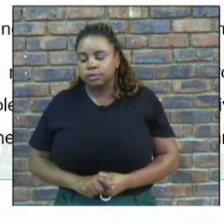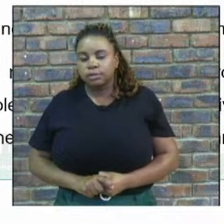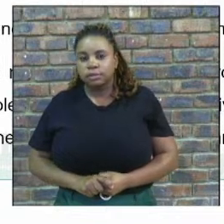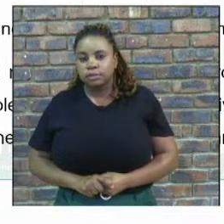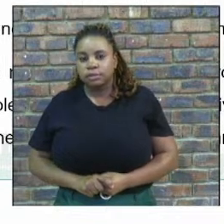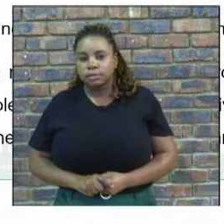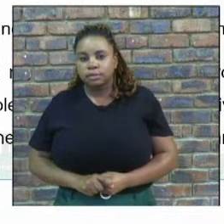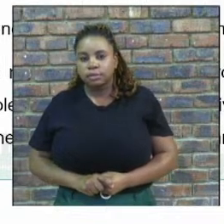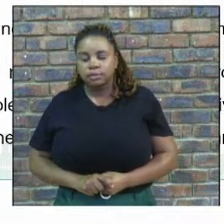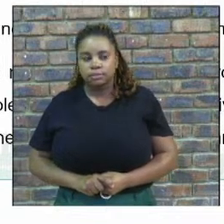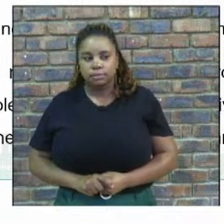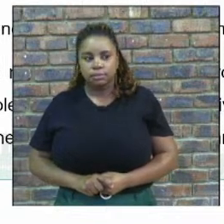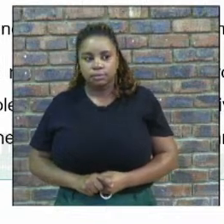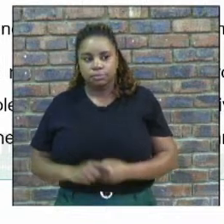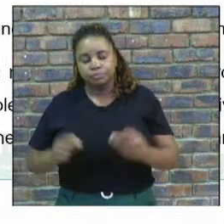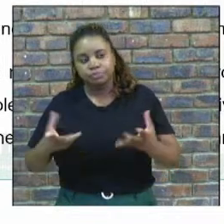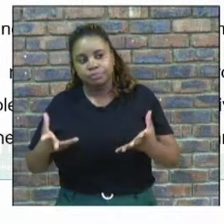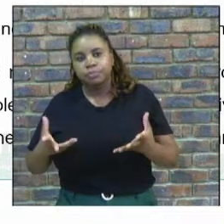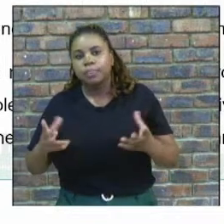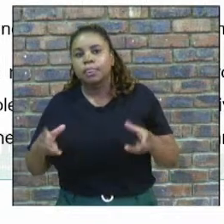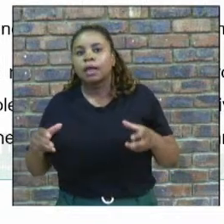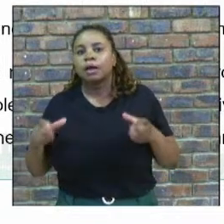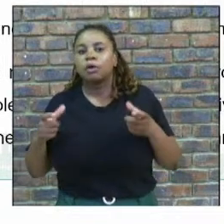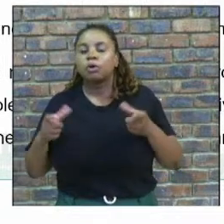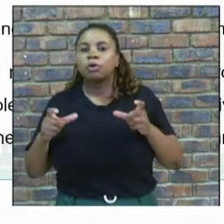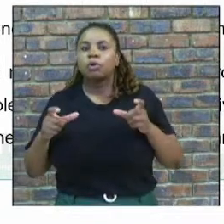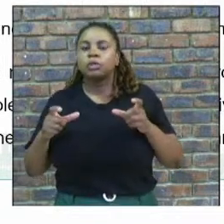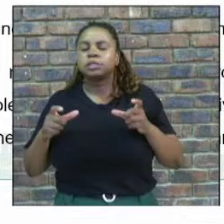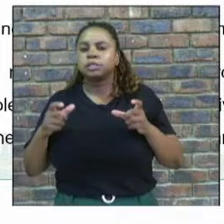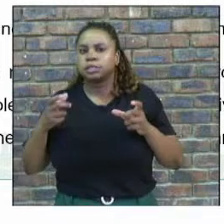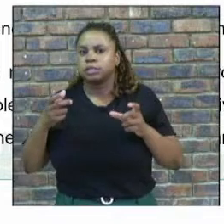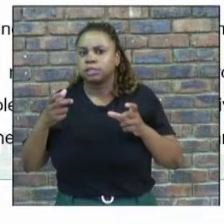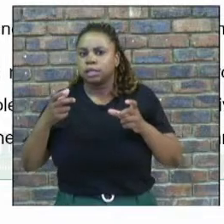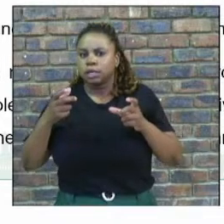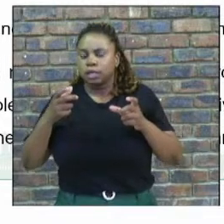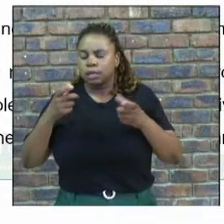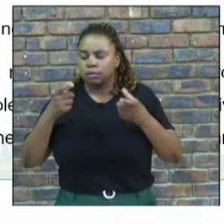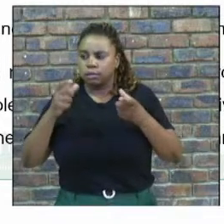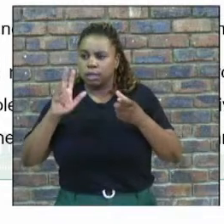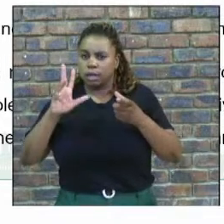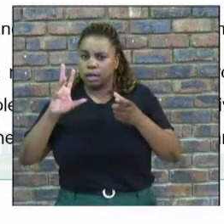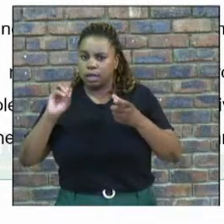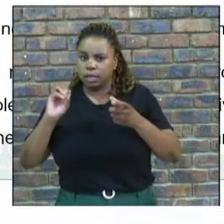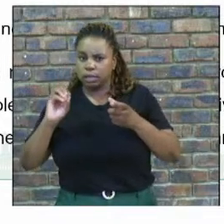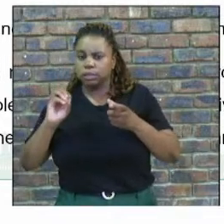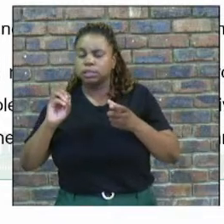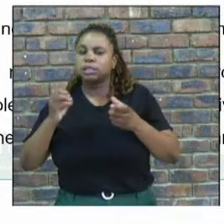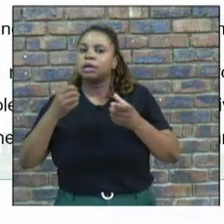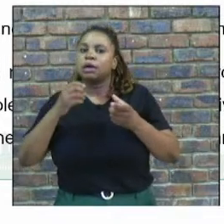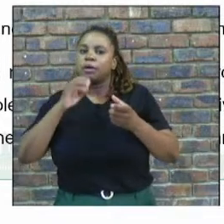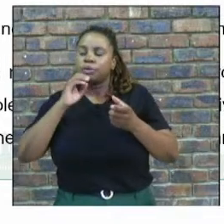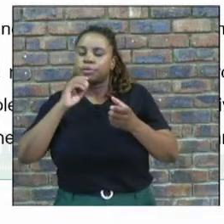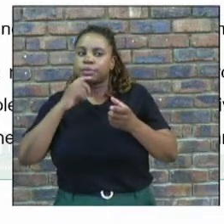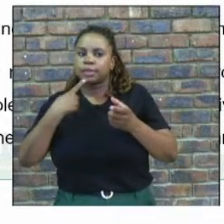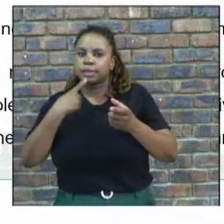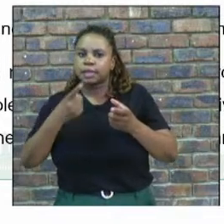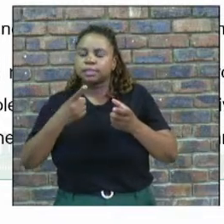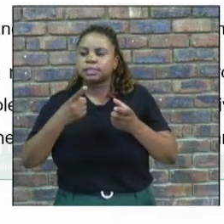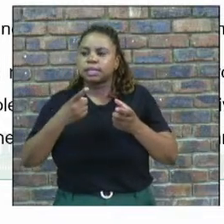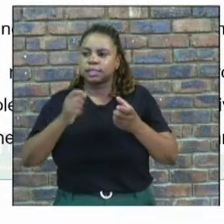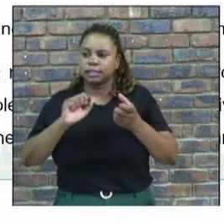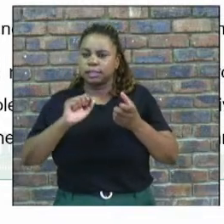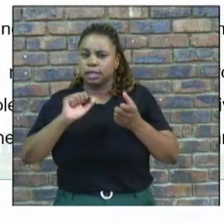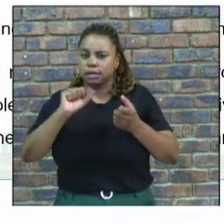resources, and it also provides that our agency, which is PASA, they may direct any holder of